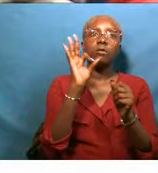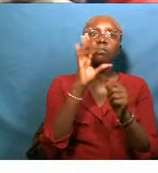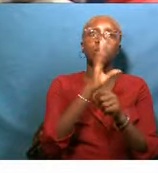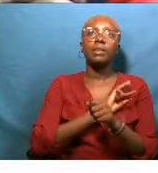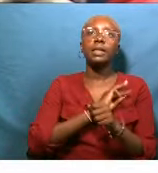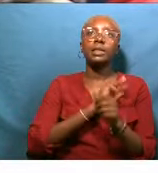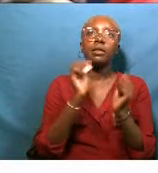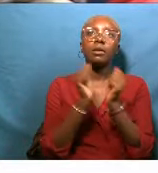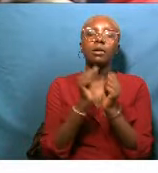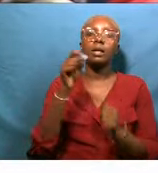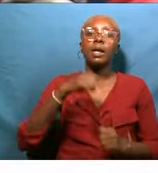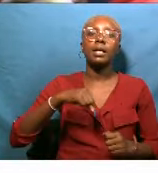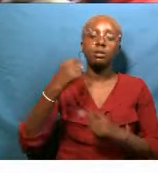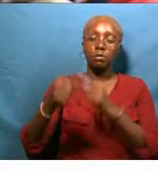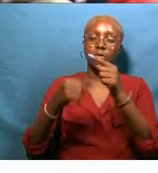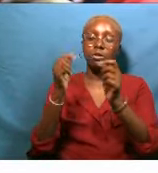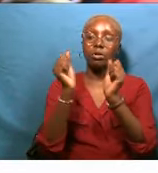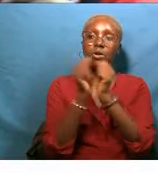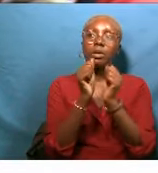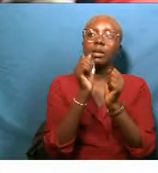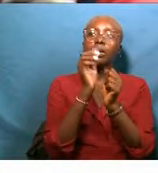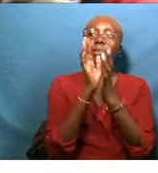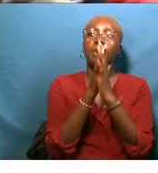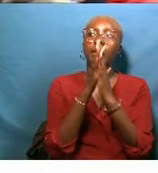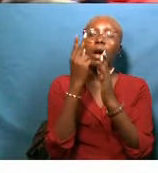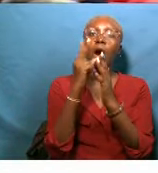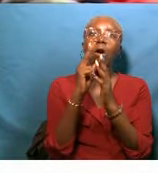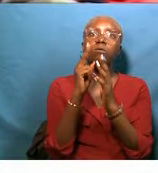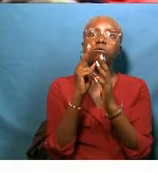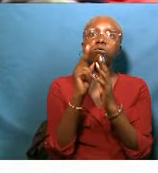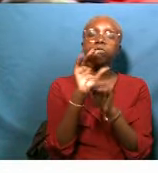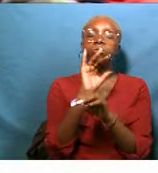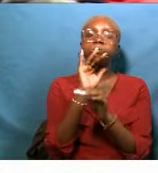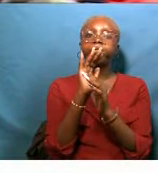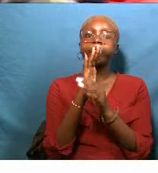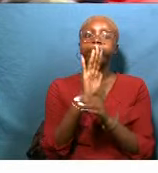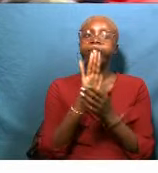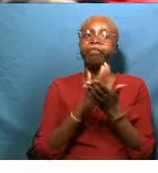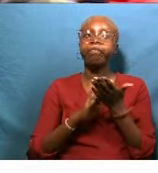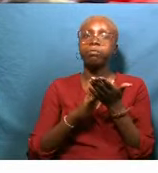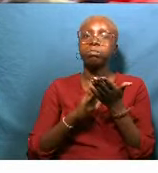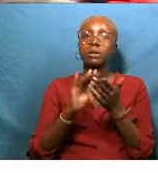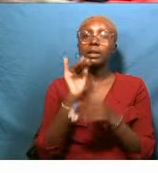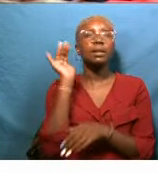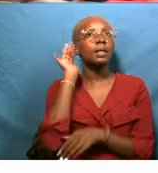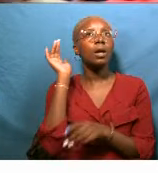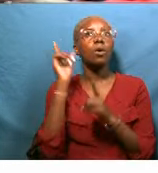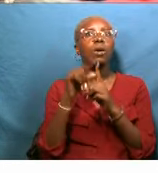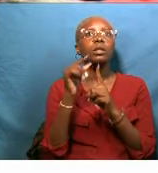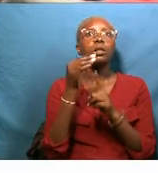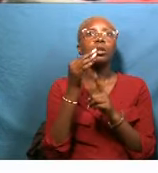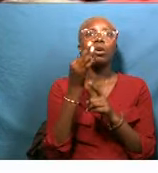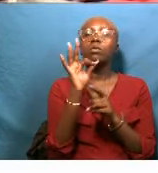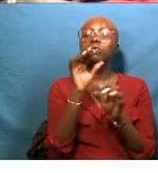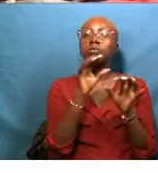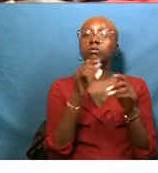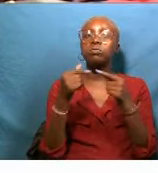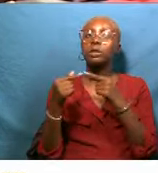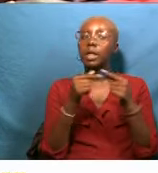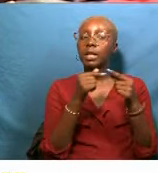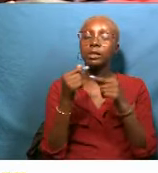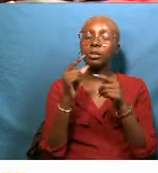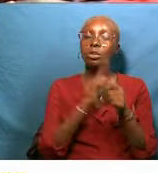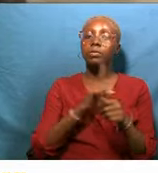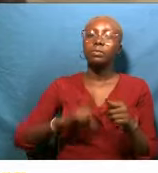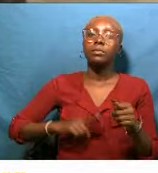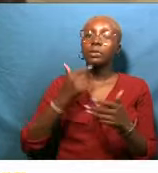Continue in prayer of penitence. Hear the words of challenge and comfort our Savior Christ says to all who follow him. If anyone would come